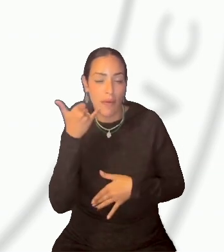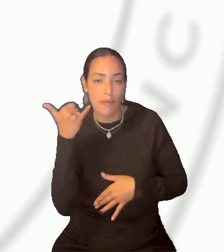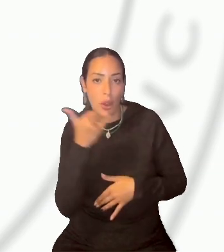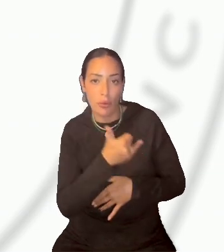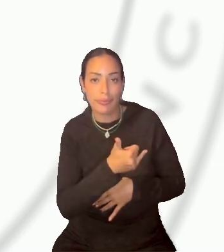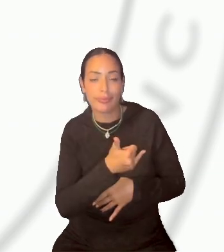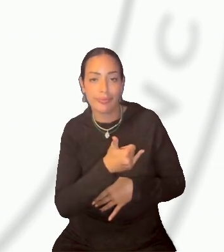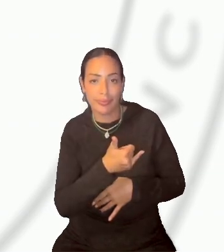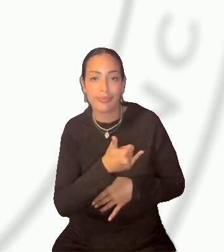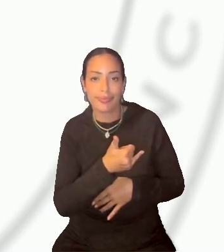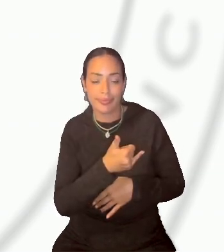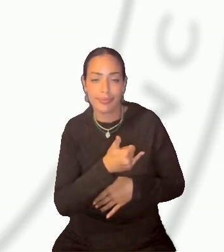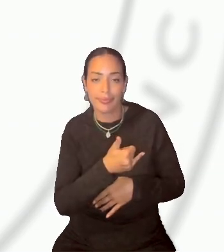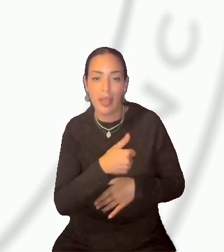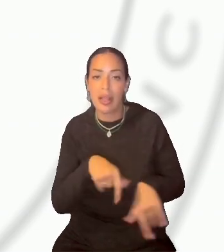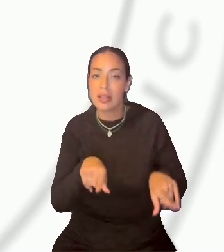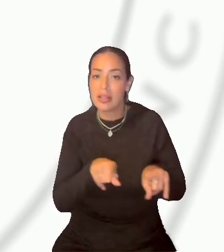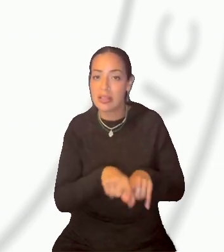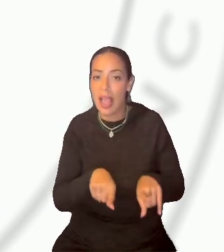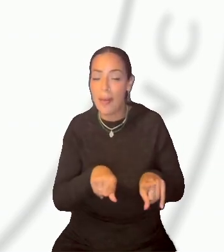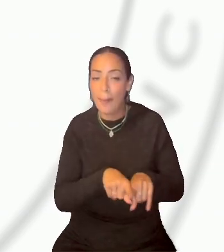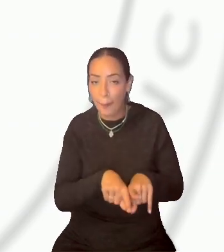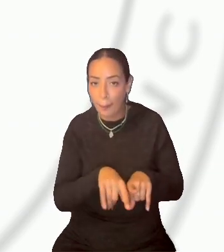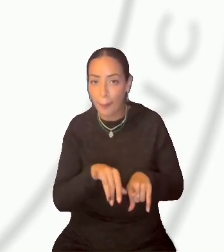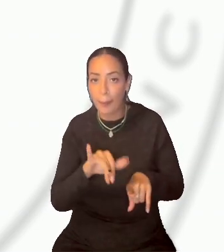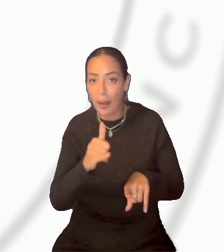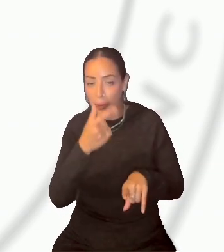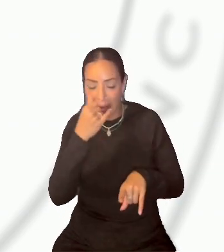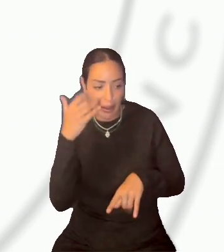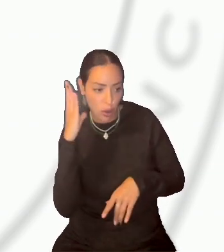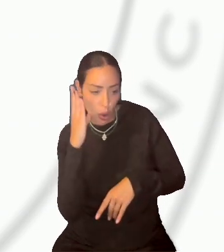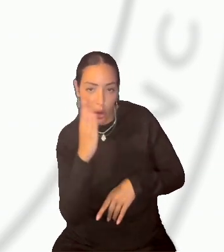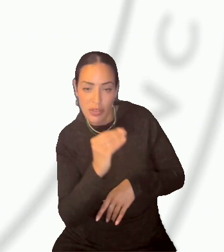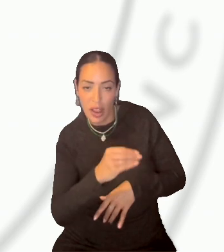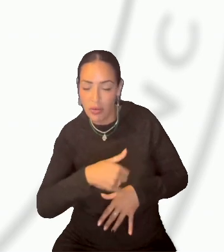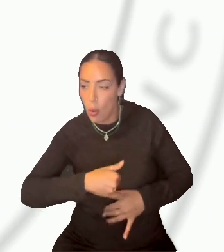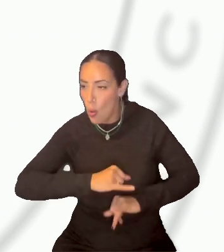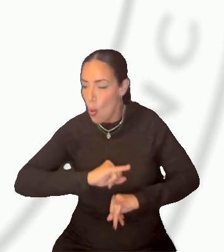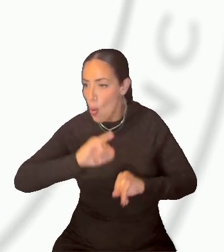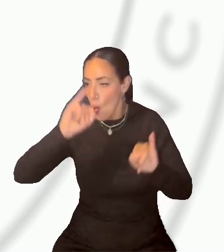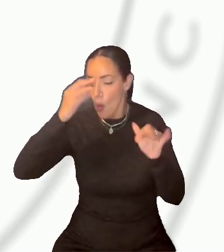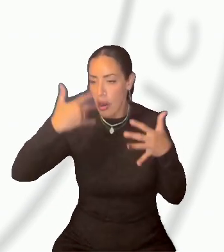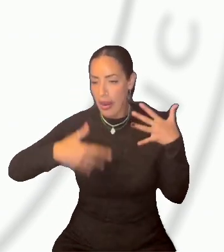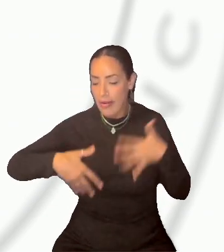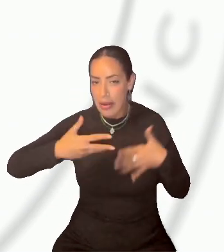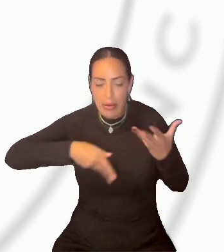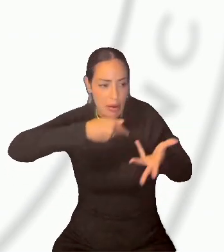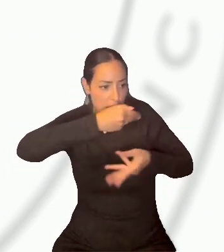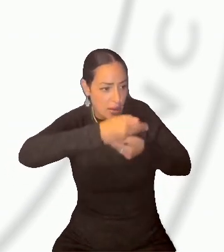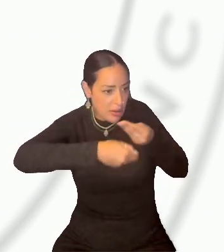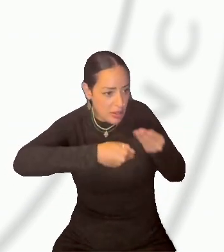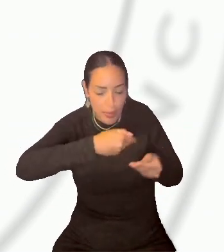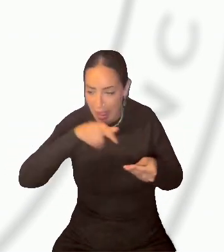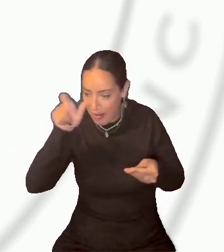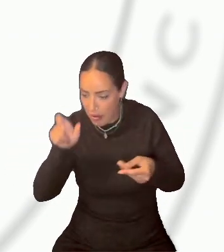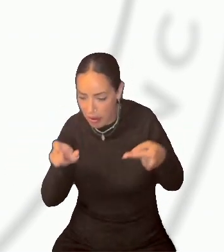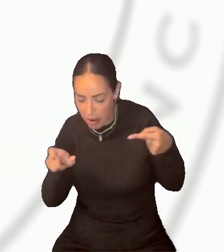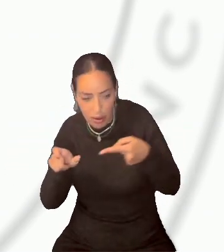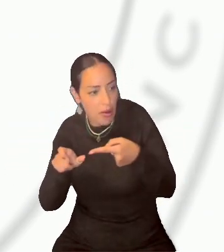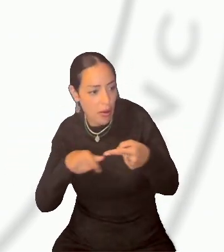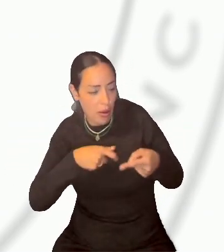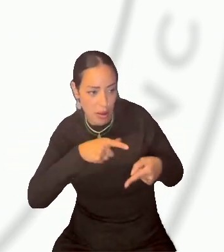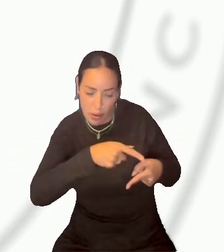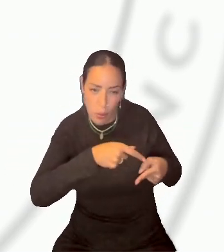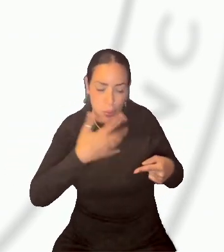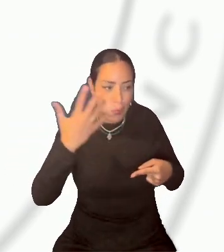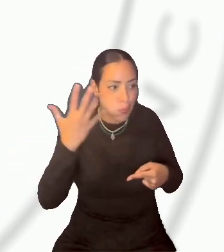phone. Likewise, you may notify initially of a serious injury and then need to emphasise the prognosis to ensure that a family fully